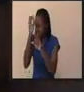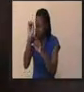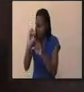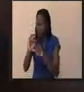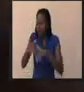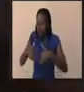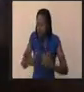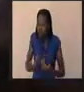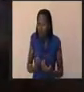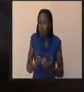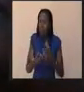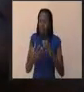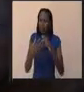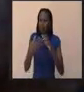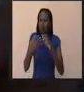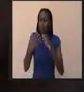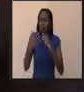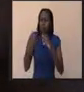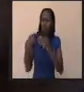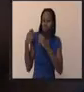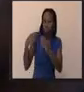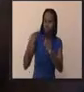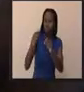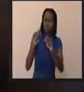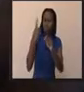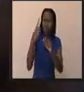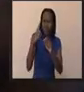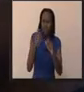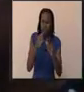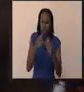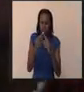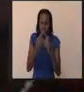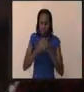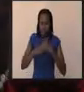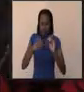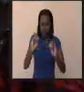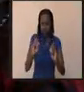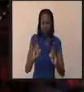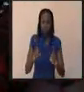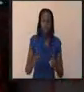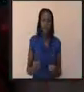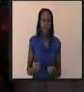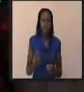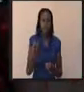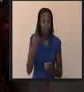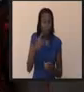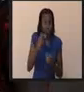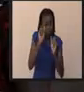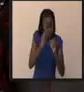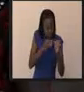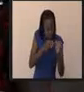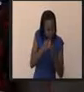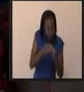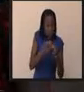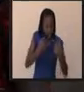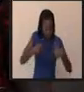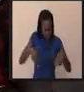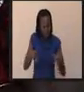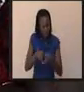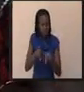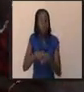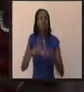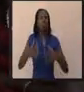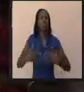how one can have characteristics that are different from your parents. If you can explain that to her and to all of us, I'd be very